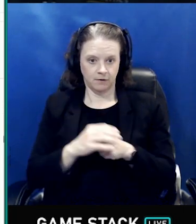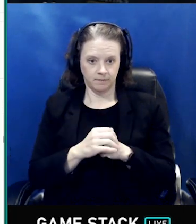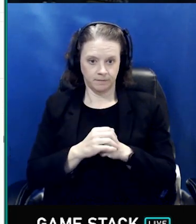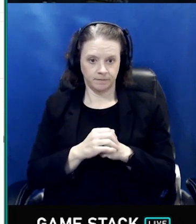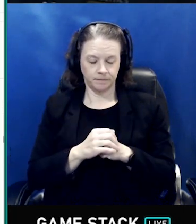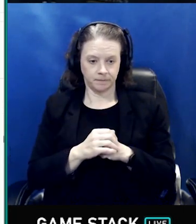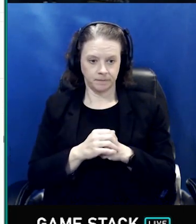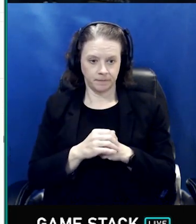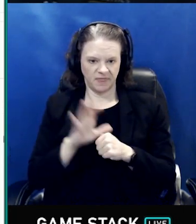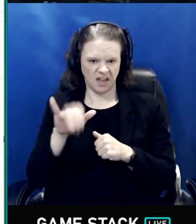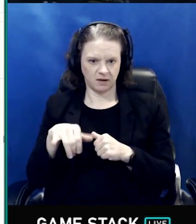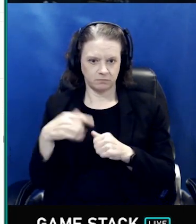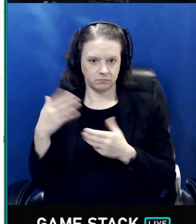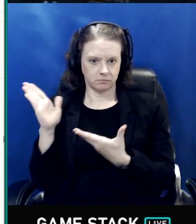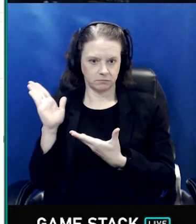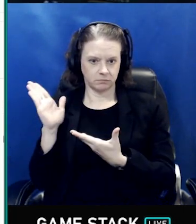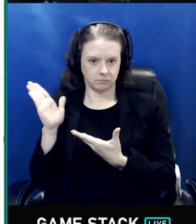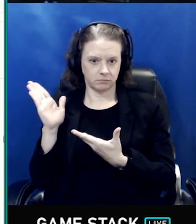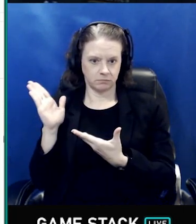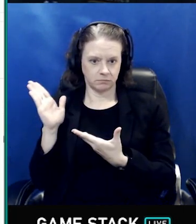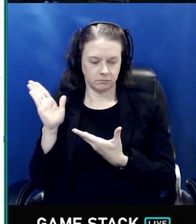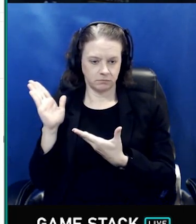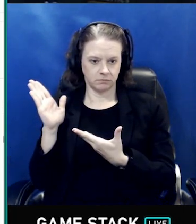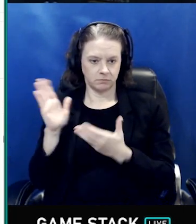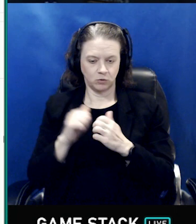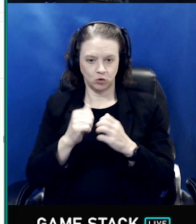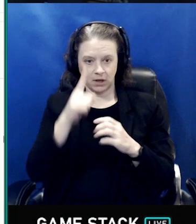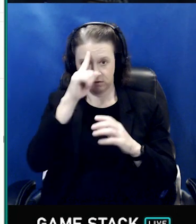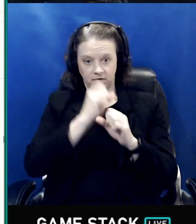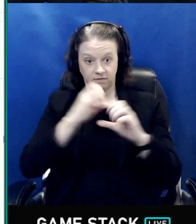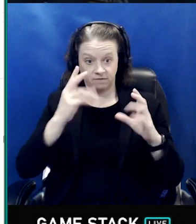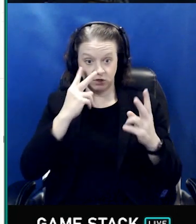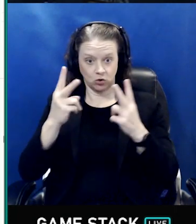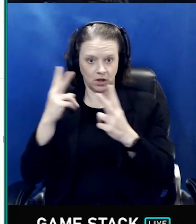Yeah, instantly you can visualize all the results.